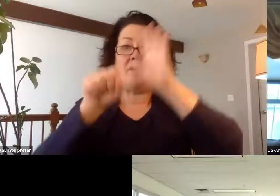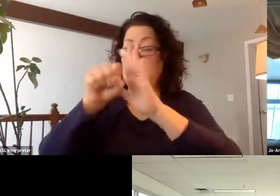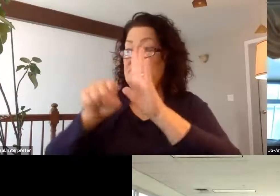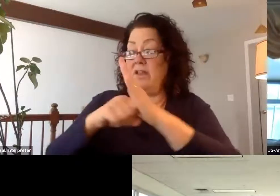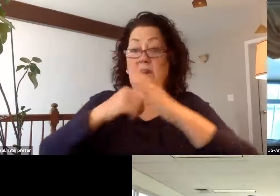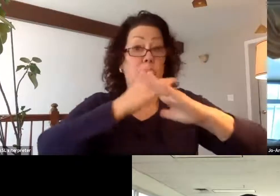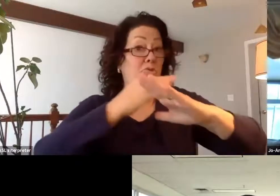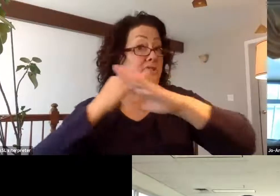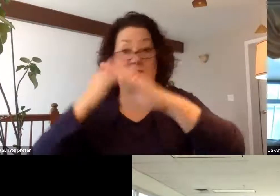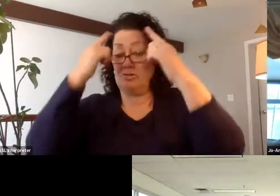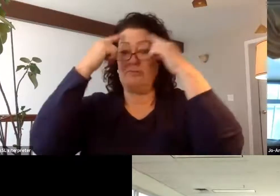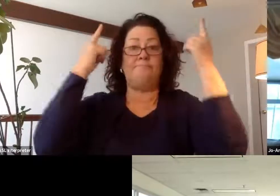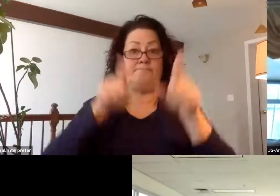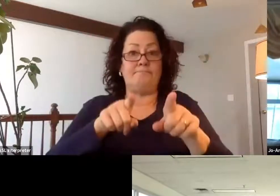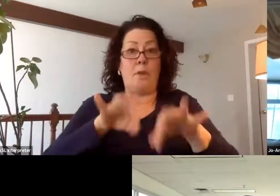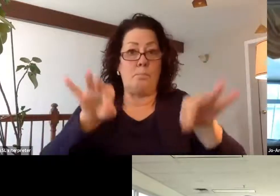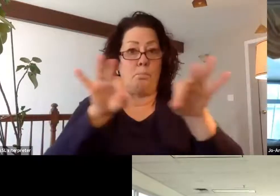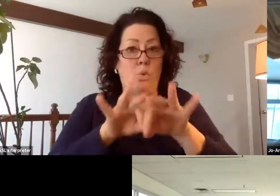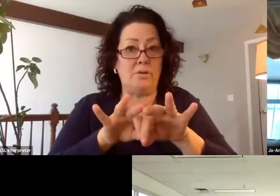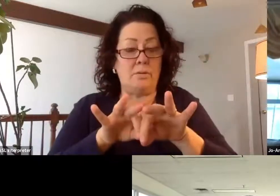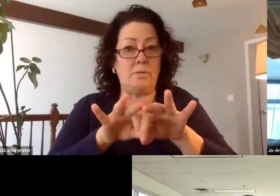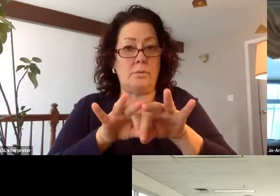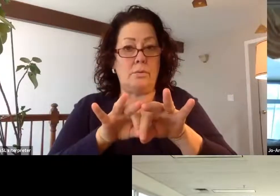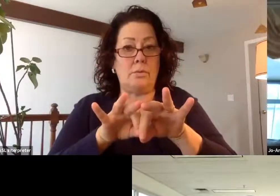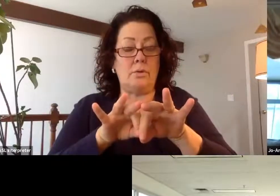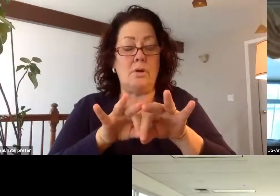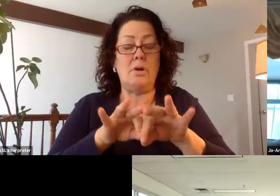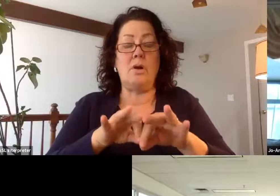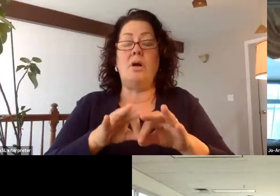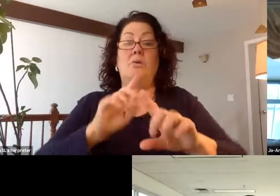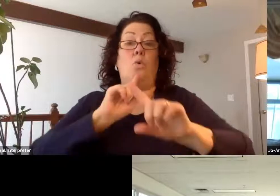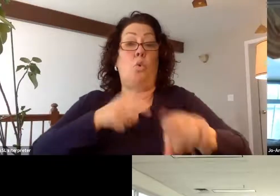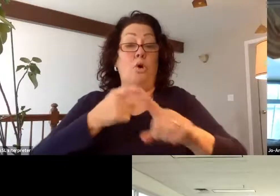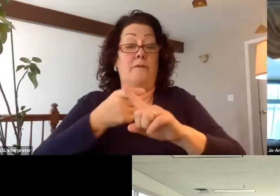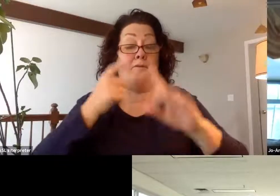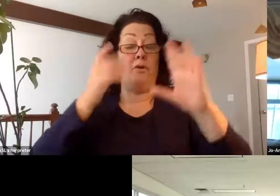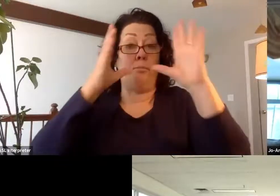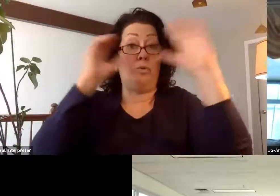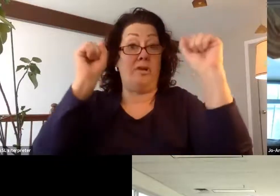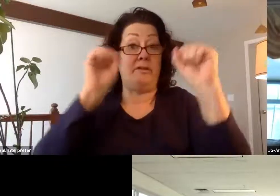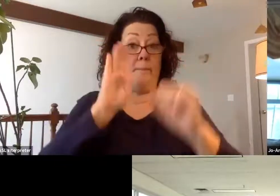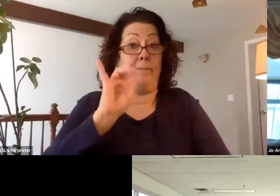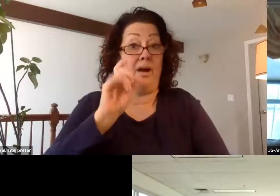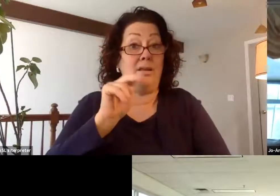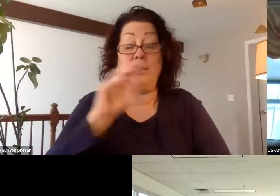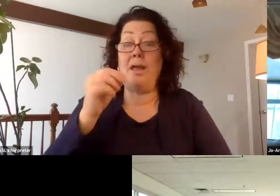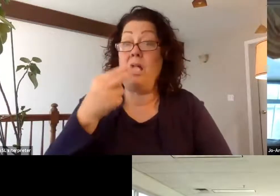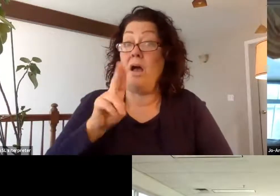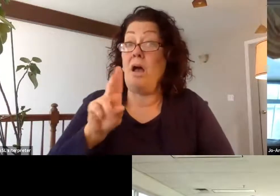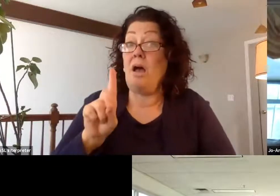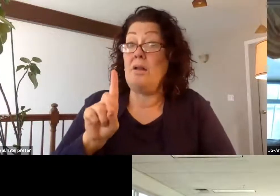protections. And obviously, the directive from President Biden and from HUD does that in the context of